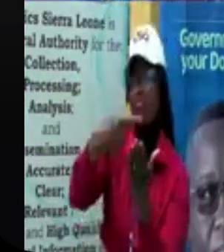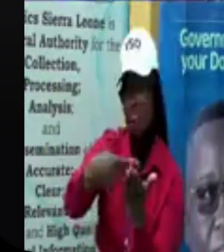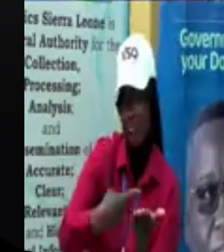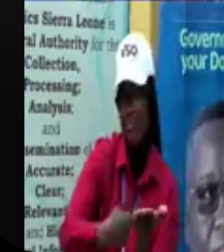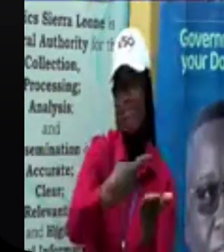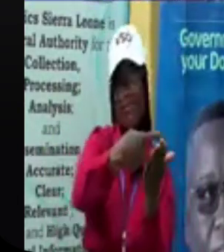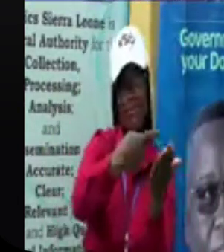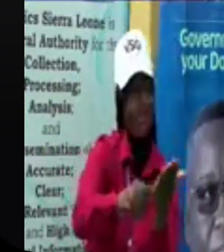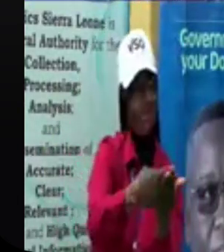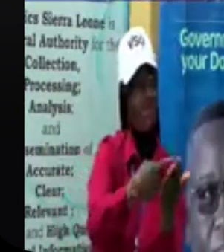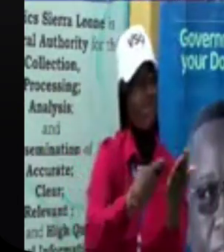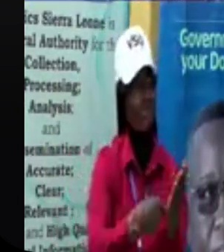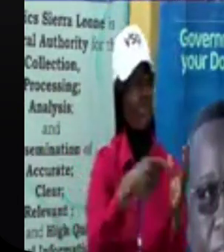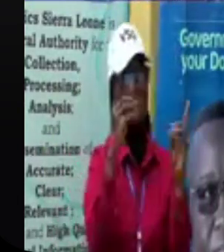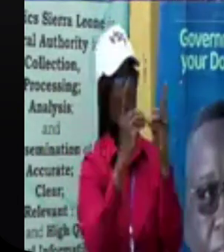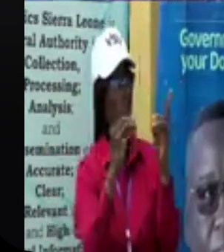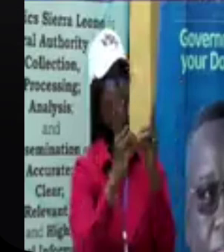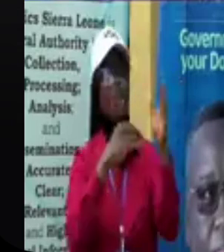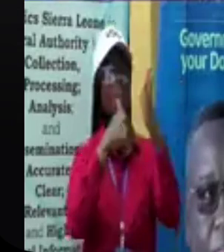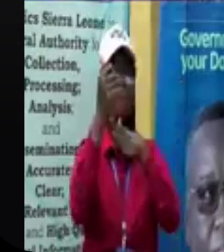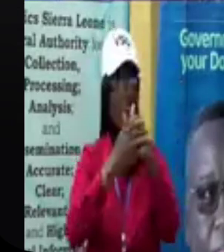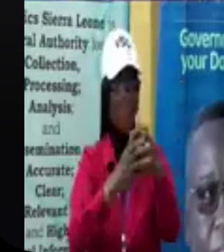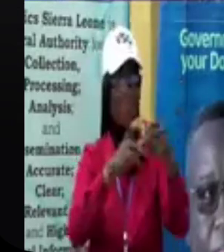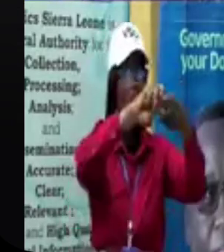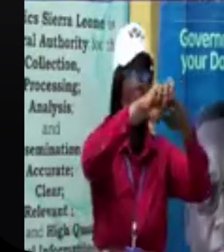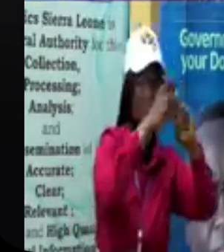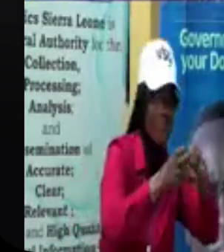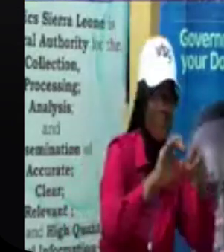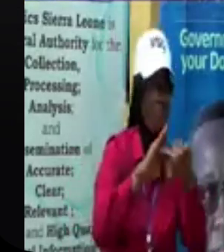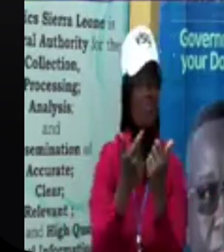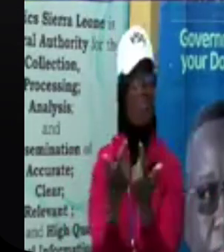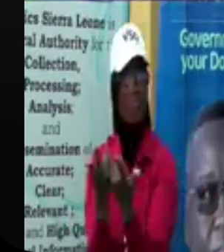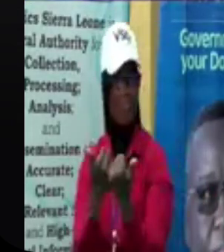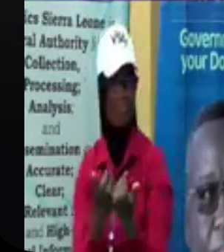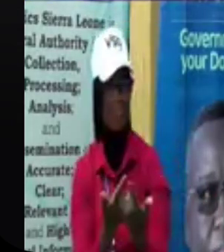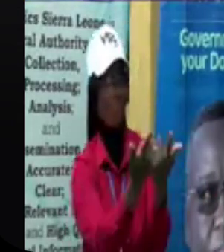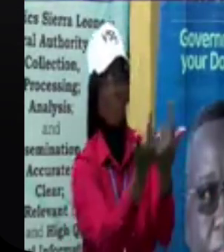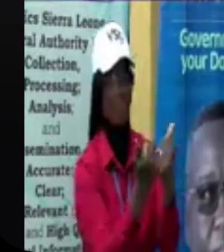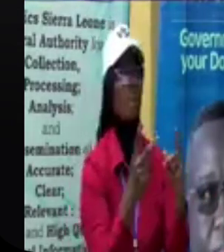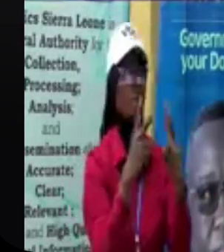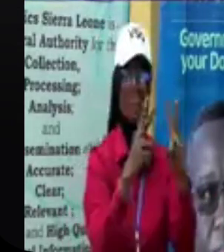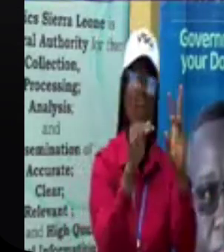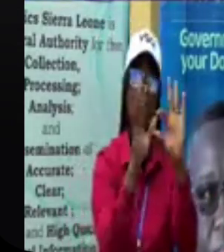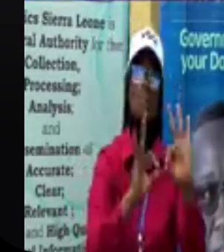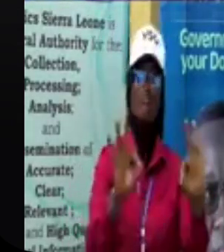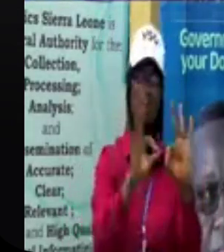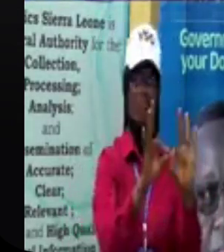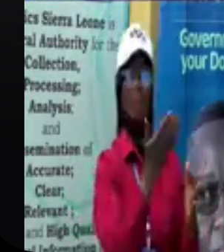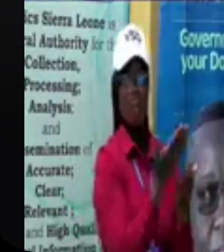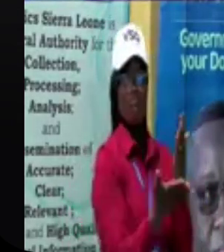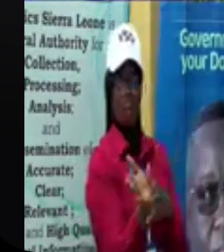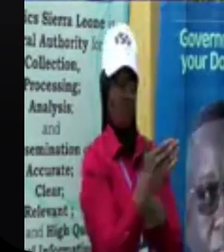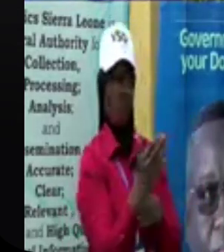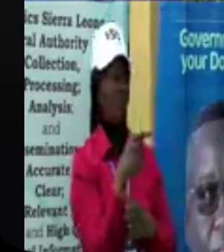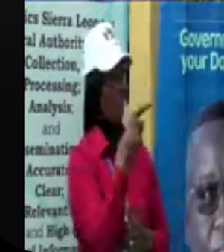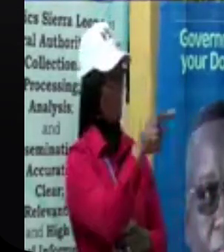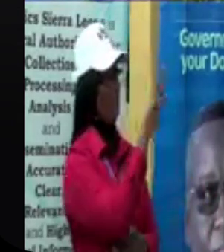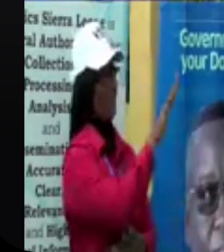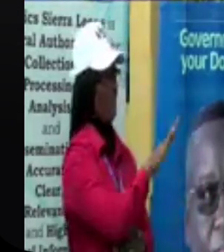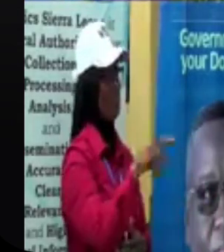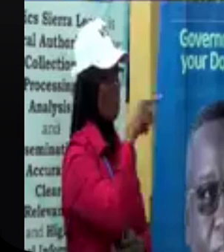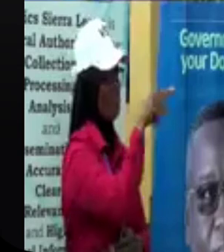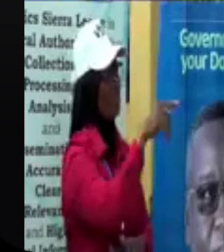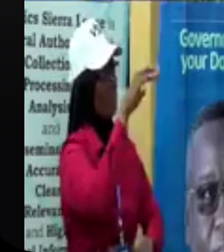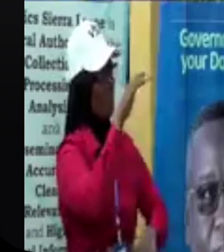national district development issues from the district, how it come up. That is very important. Perhaps minister, the platform that they were the way they latch